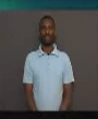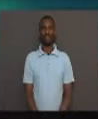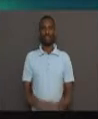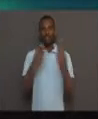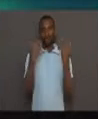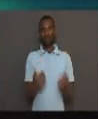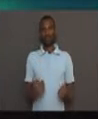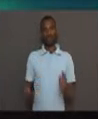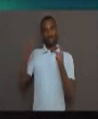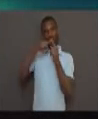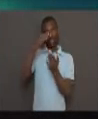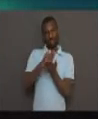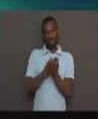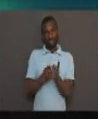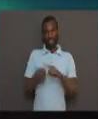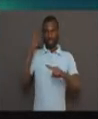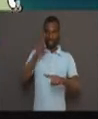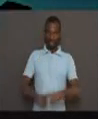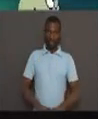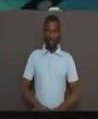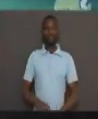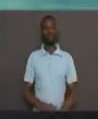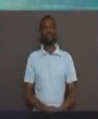Let's get back to our lesson.